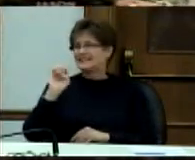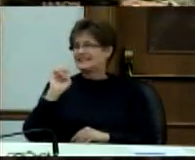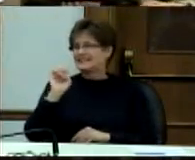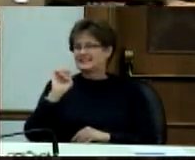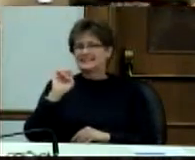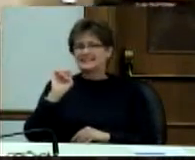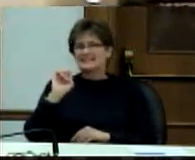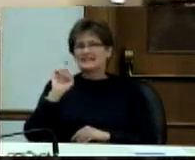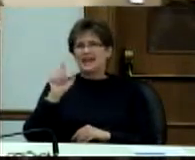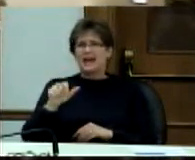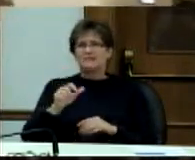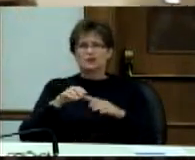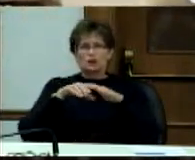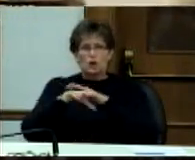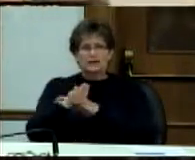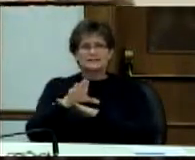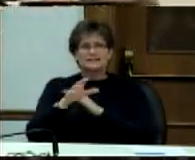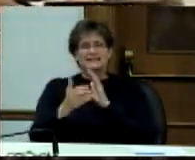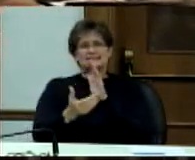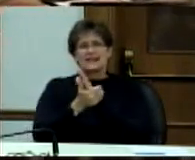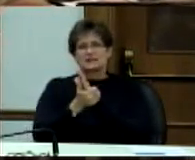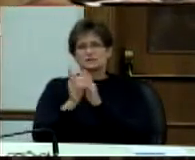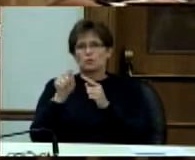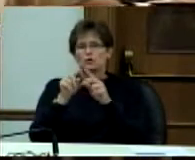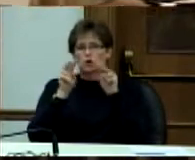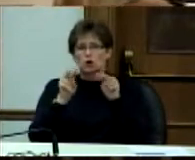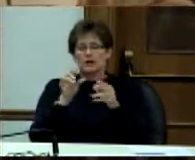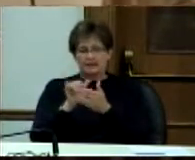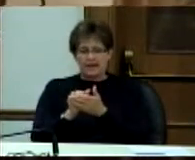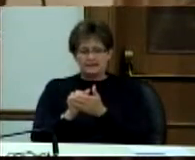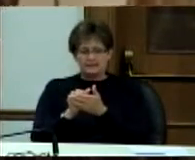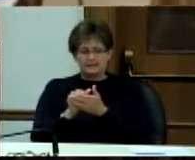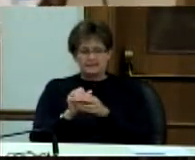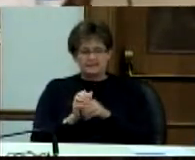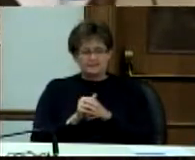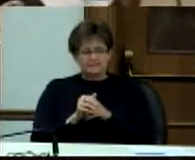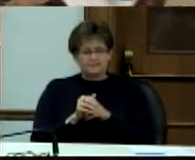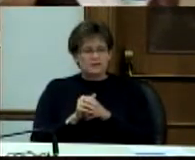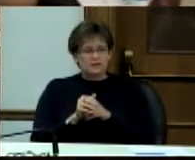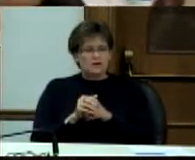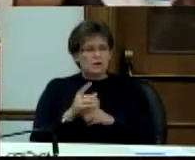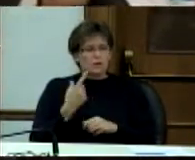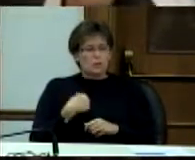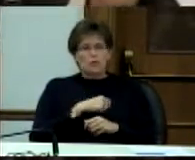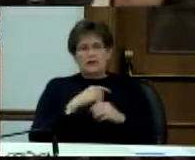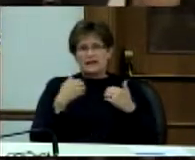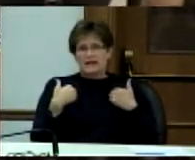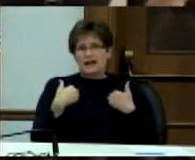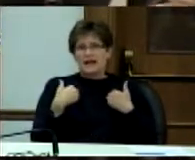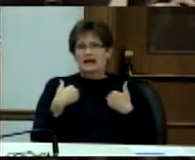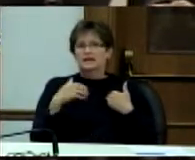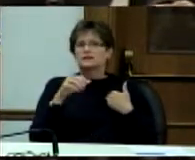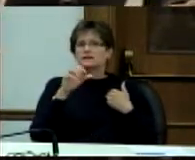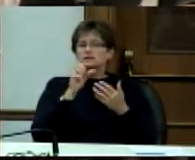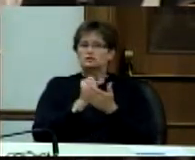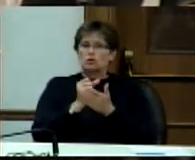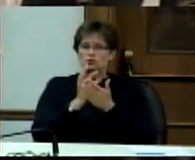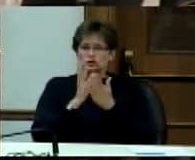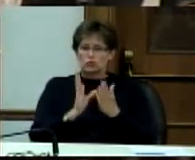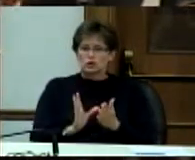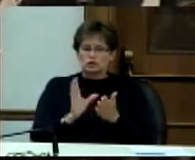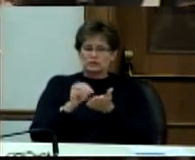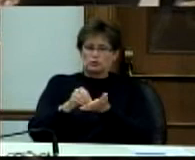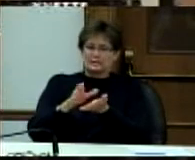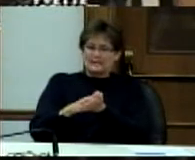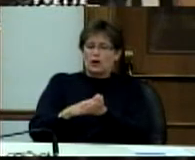10E, you have to actually go into the attachment when you look at it. We had social